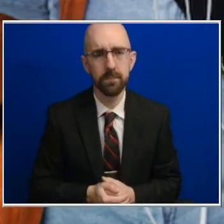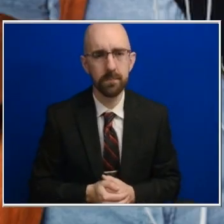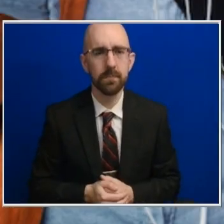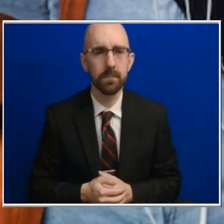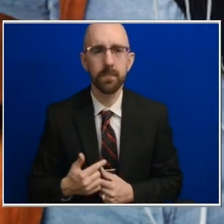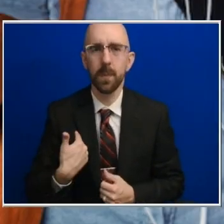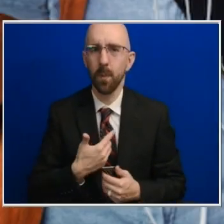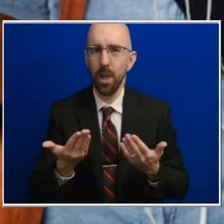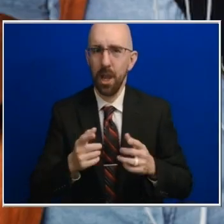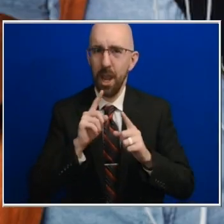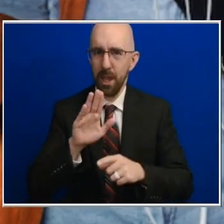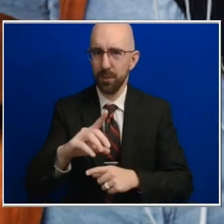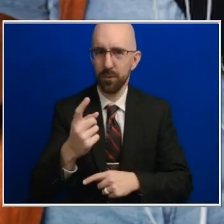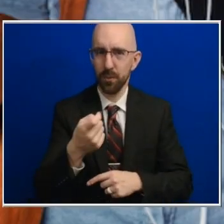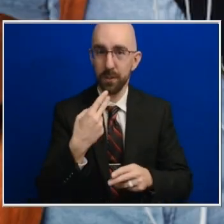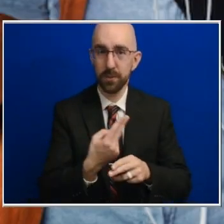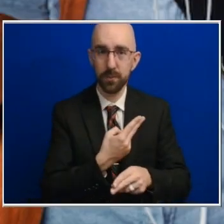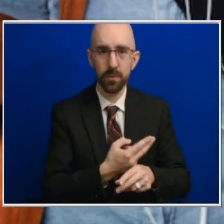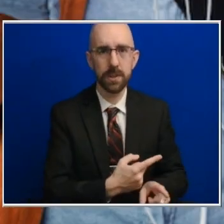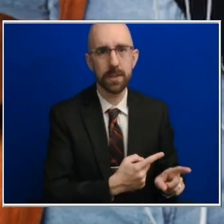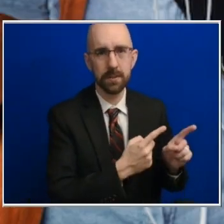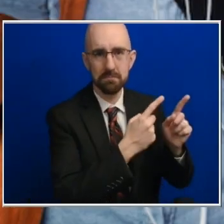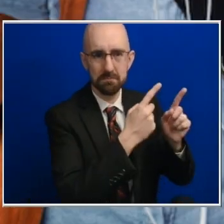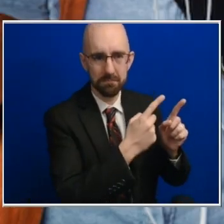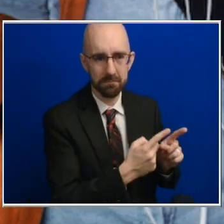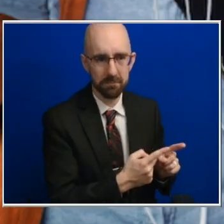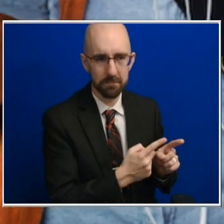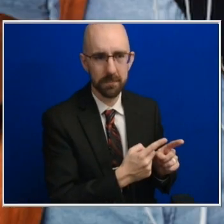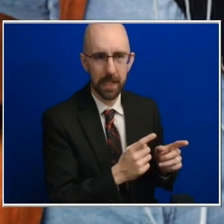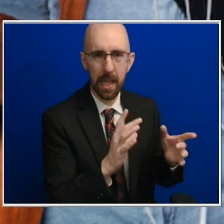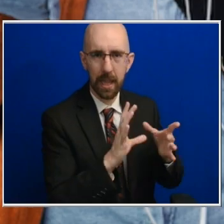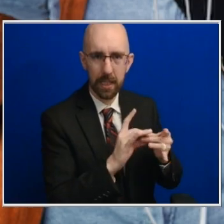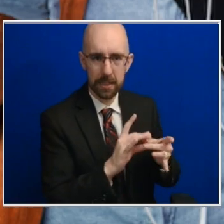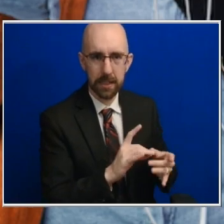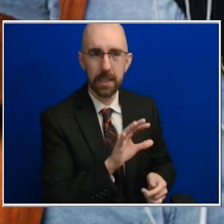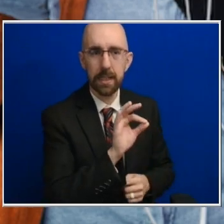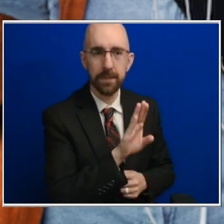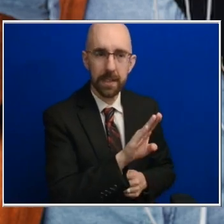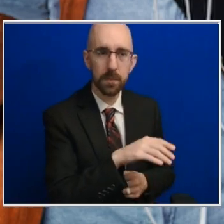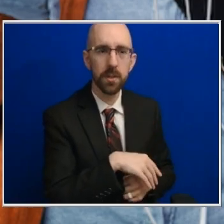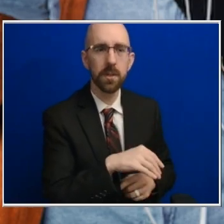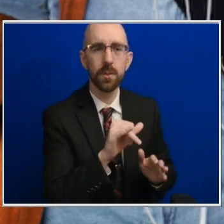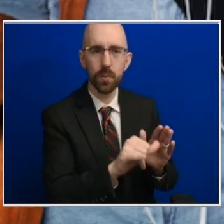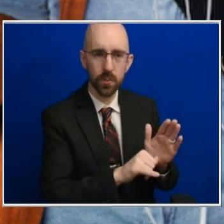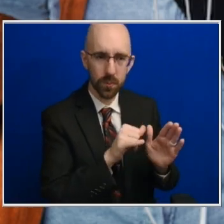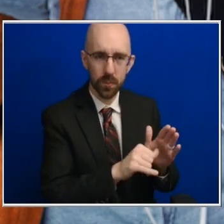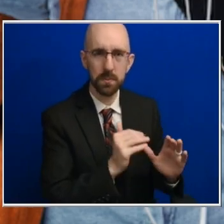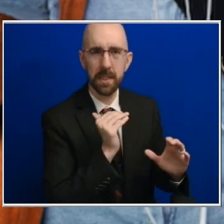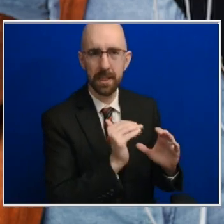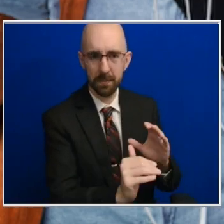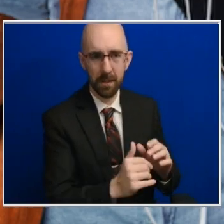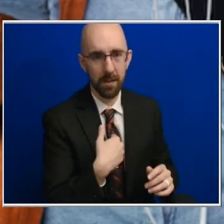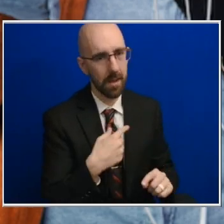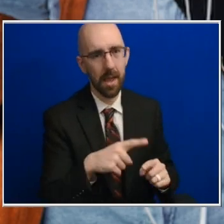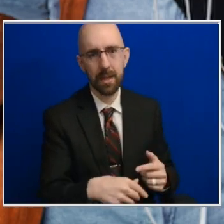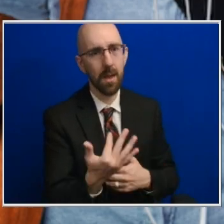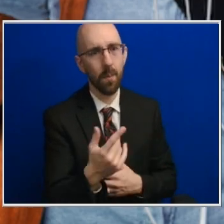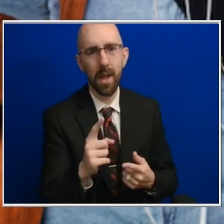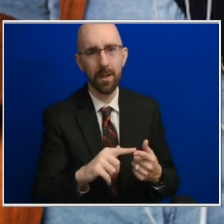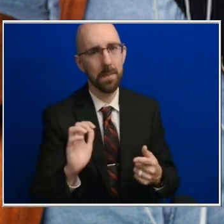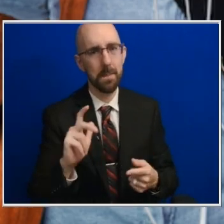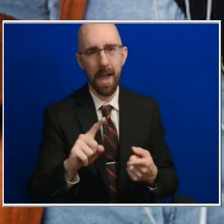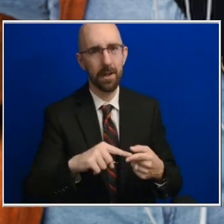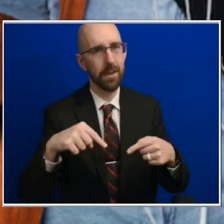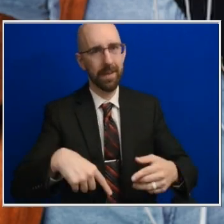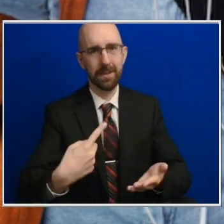questions. Send them using the links on your screen, YouTube, Facebook, or email the Medical News Network. I can't wait to come back to this conversation in